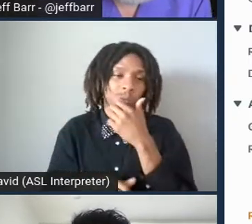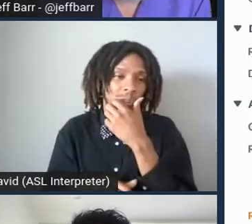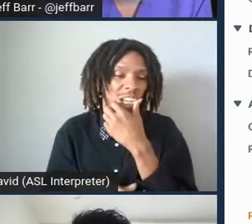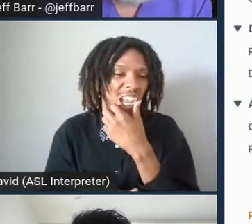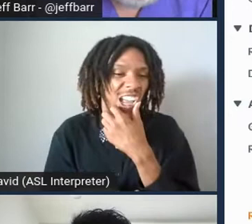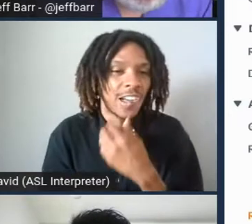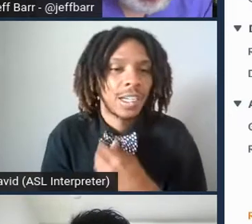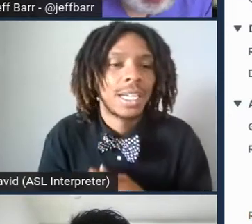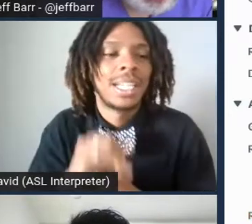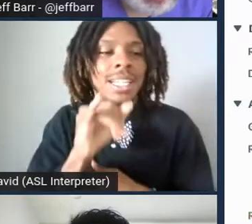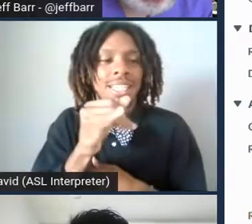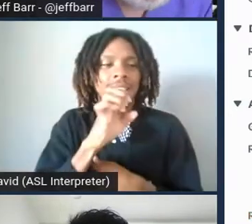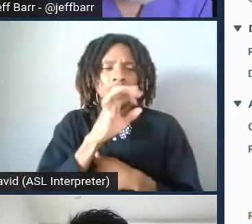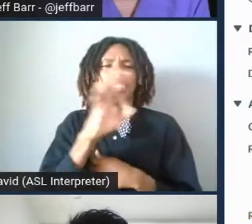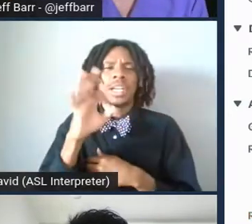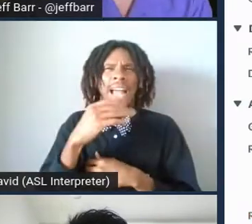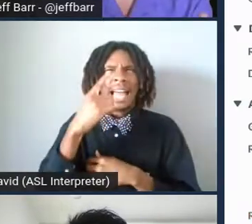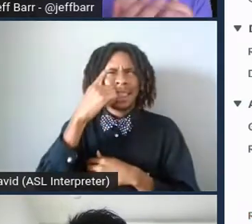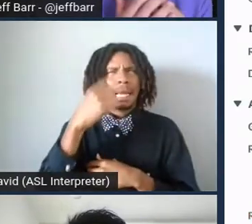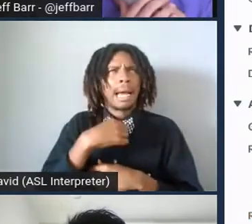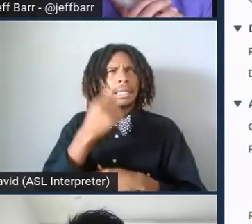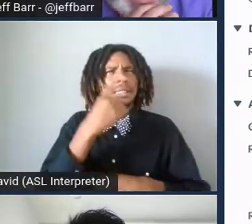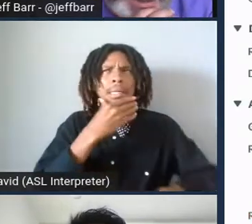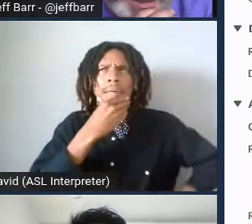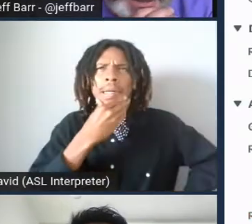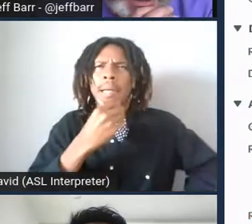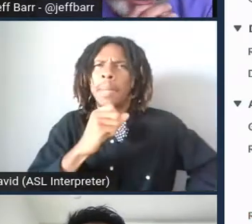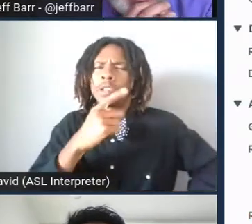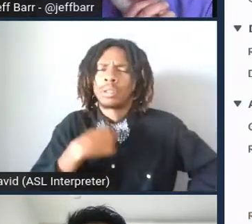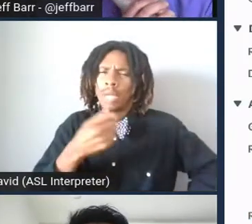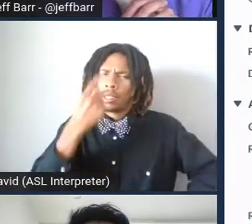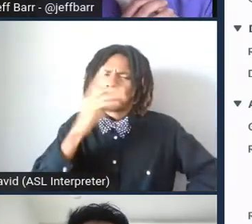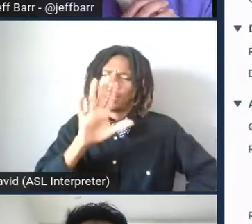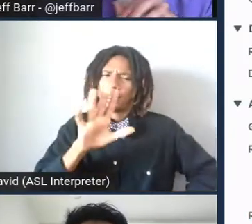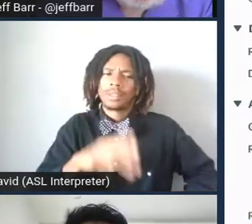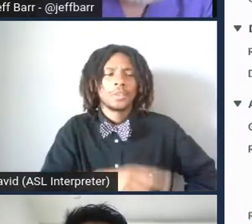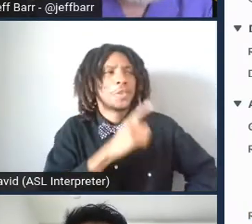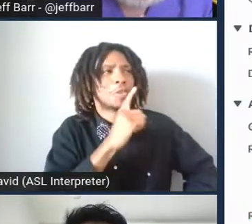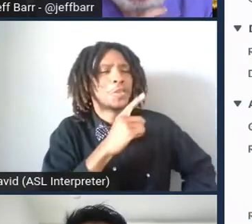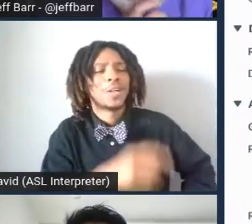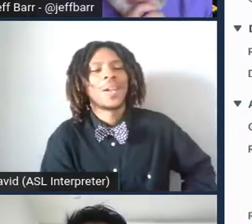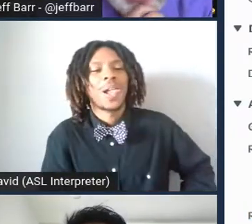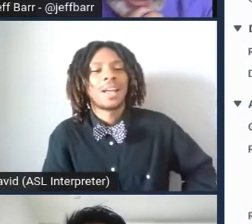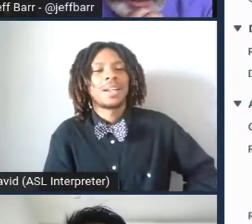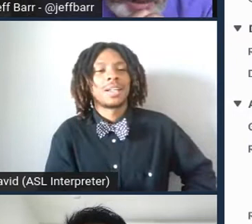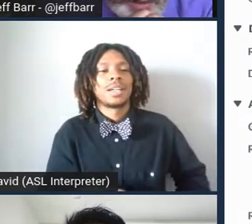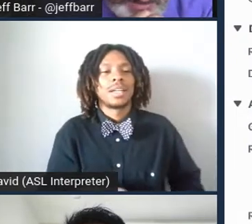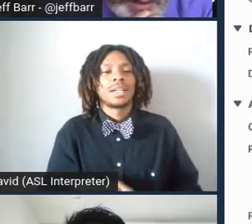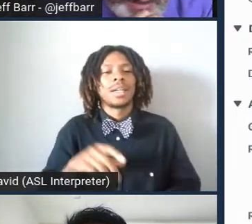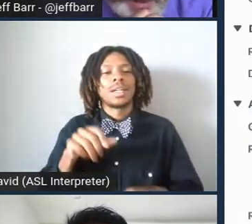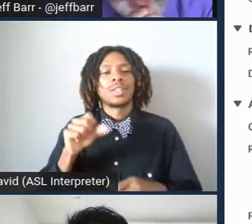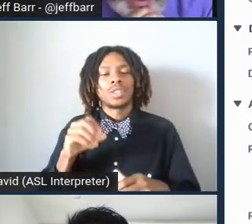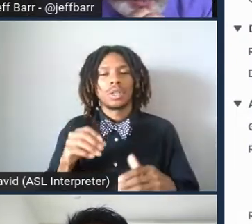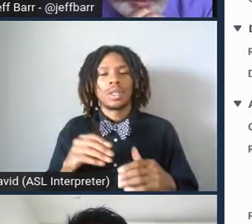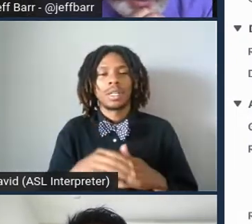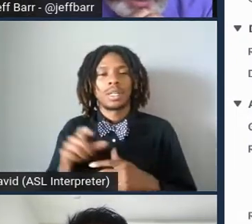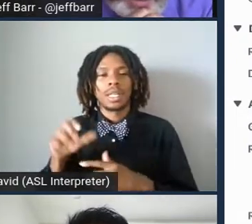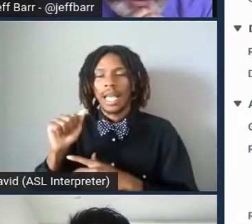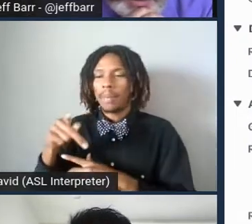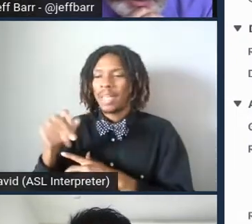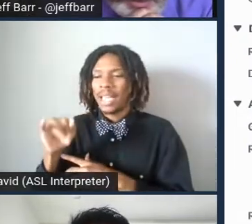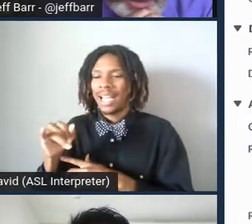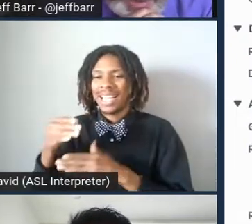I almost think I understand. So let me make sure I get this. So sure. So at the other end of these API